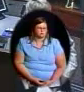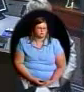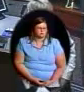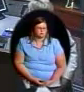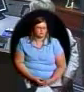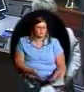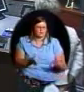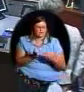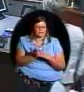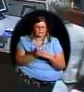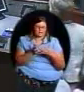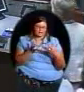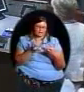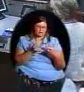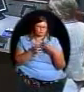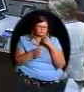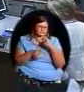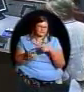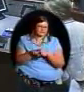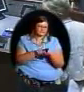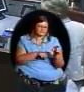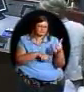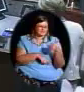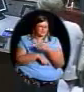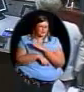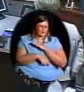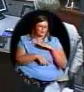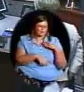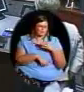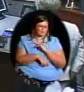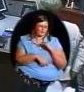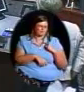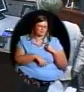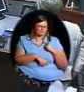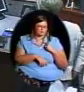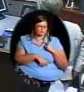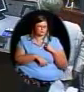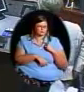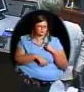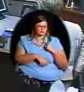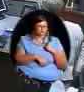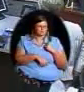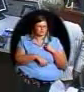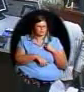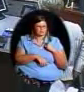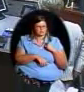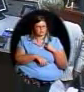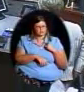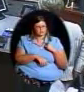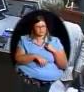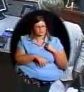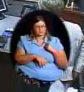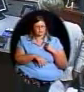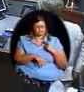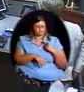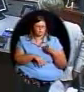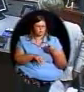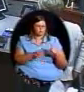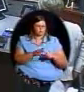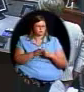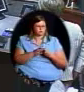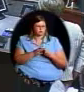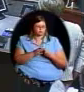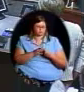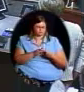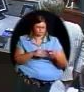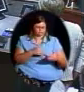Again, I would echo the other board members' comments about an excellent report, and it begins us taking us down the